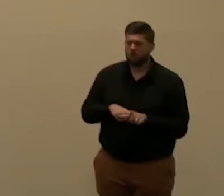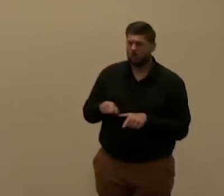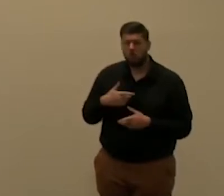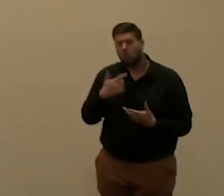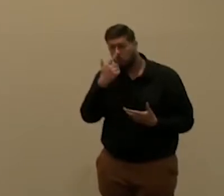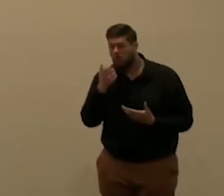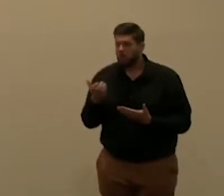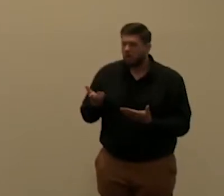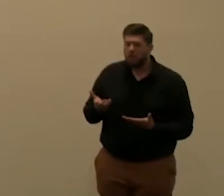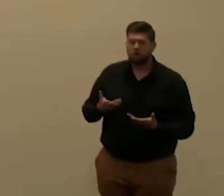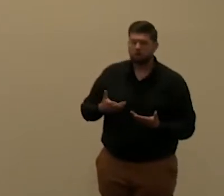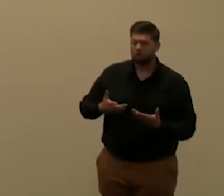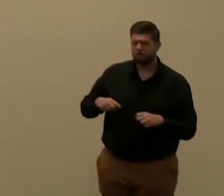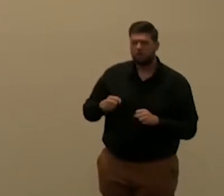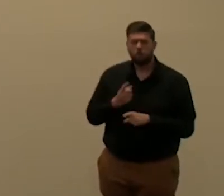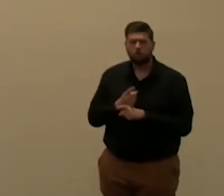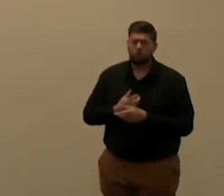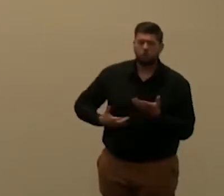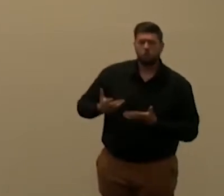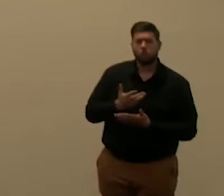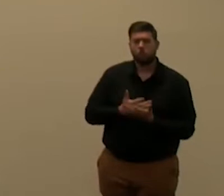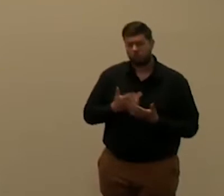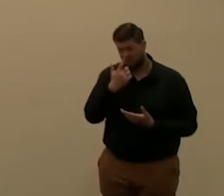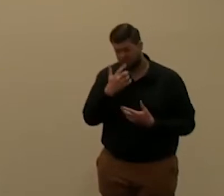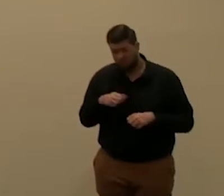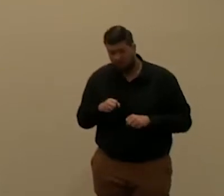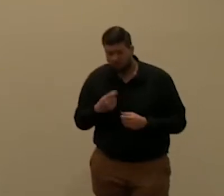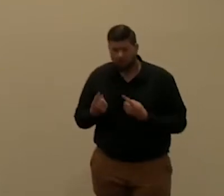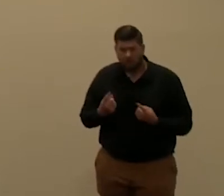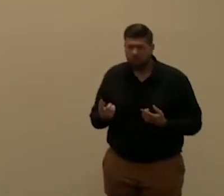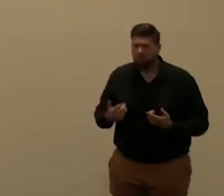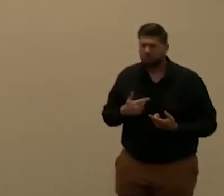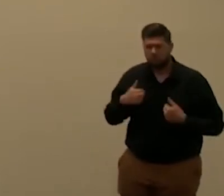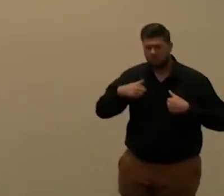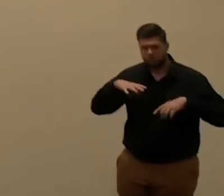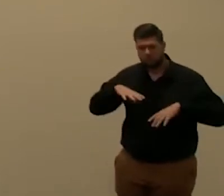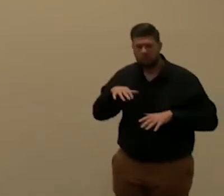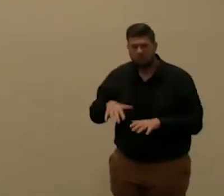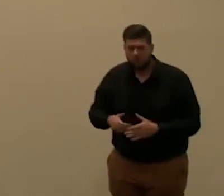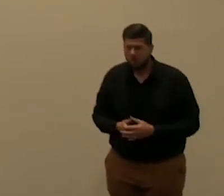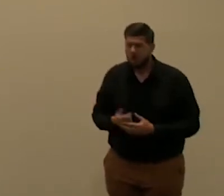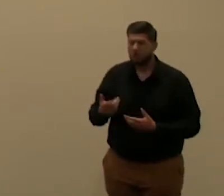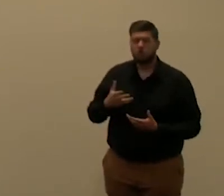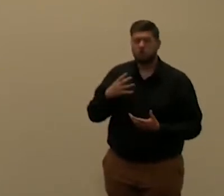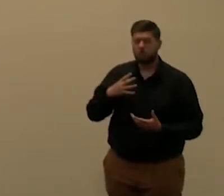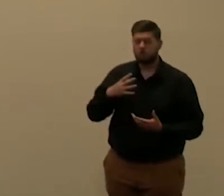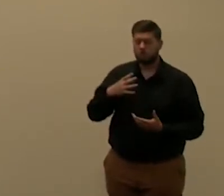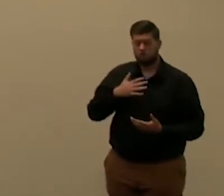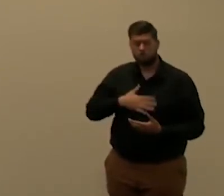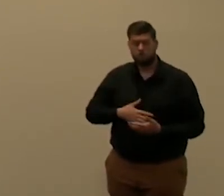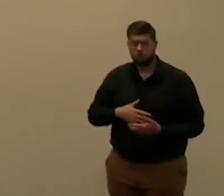and talk to each other? Yeah. Do we want to have a chat functionality, or do we want to disable